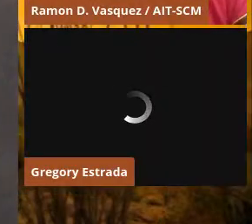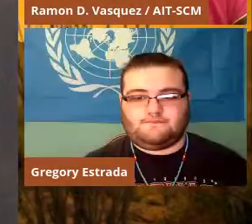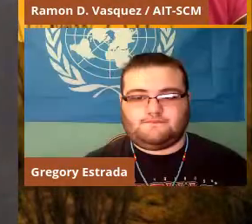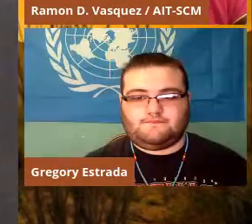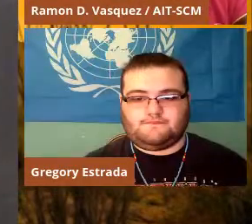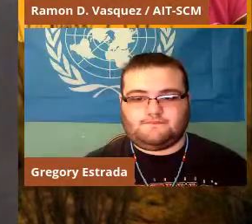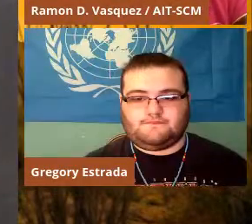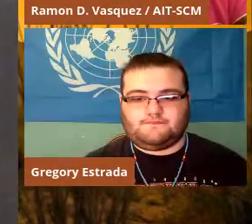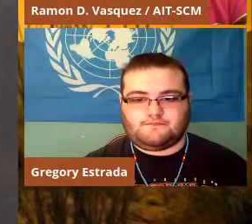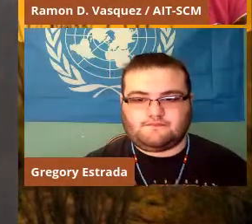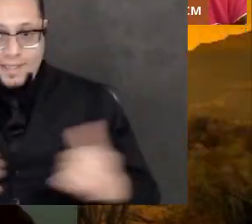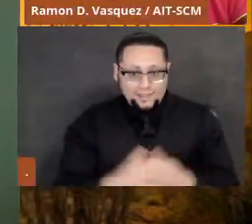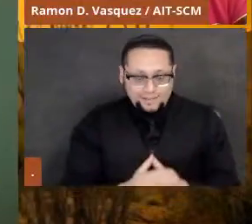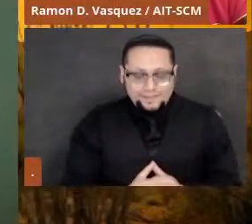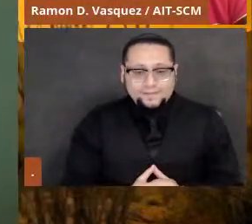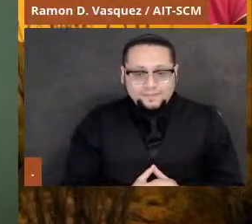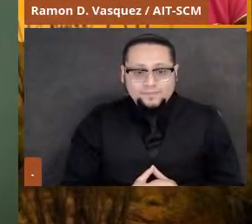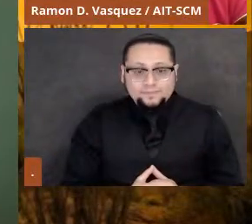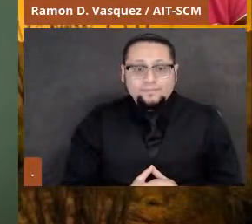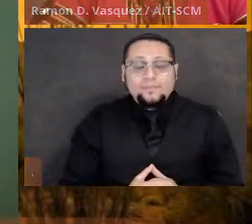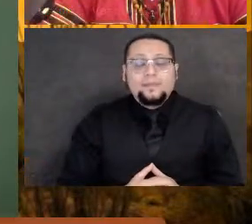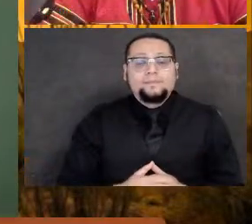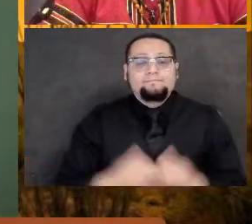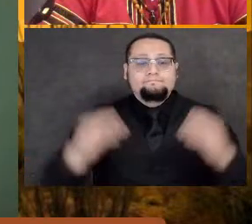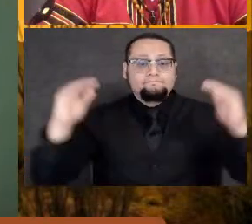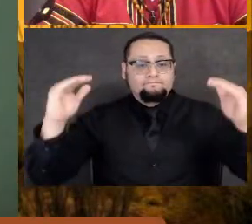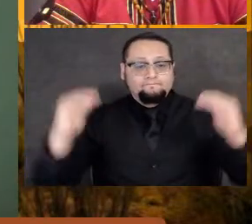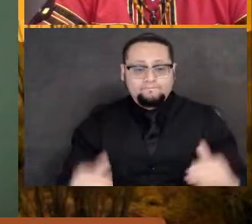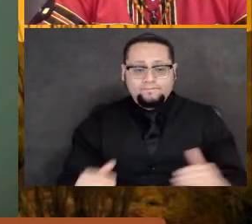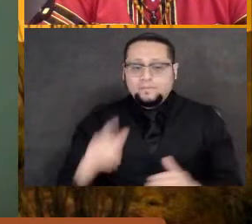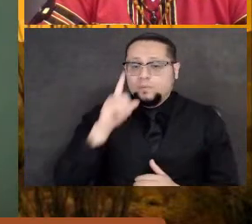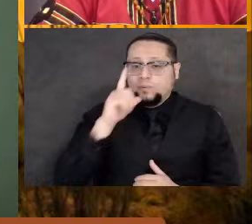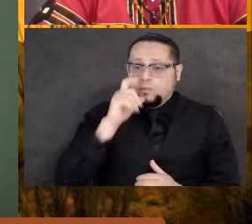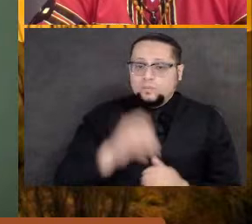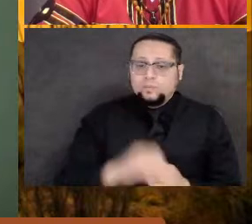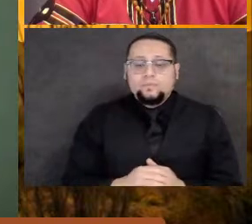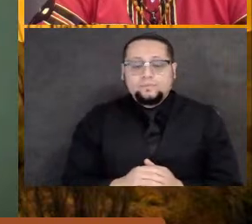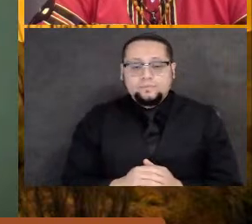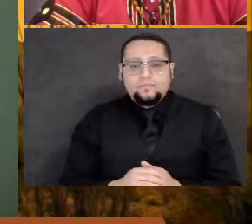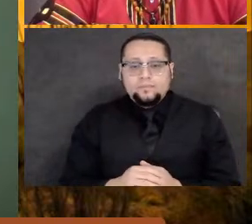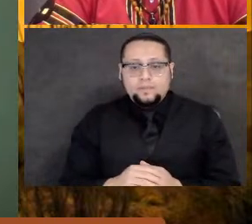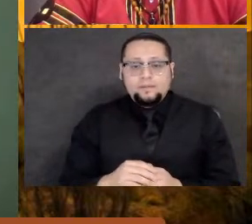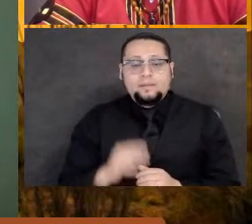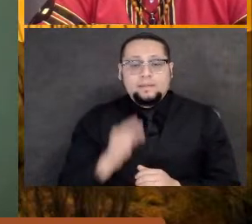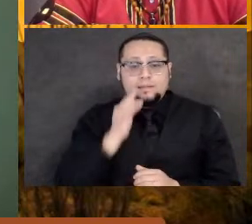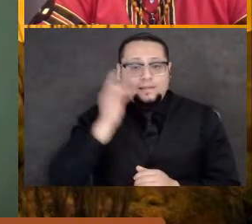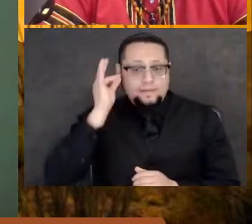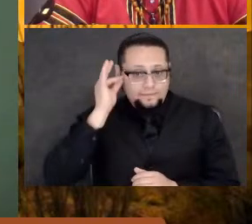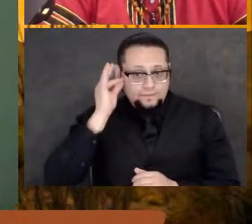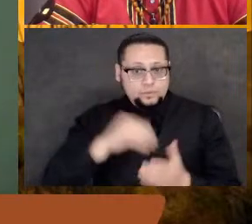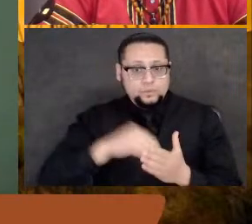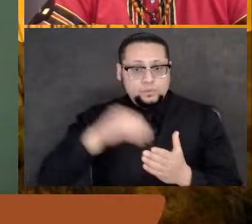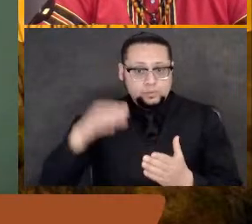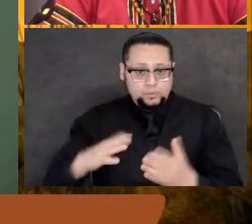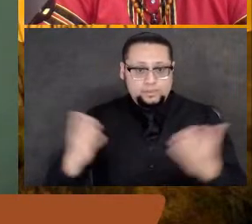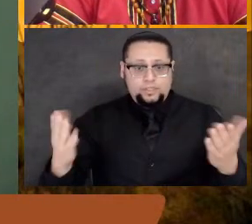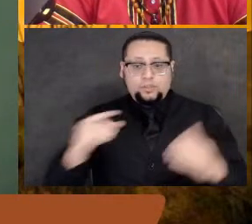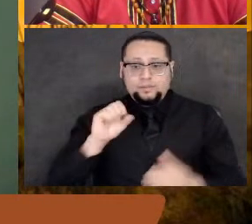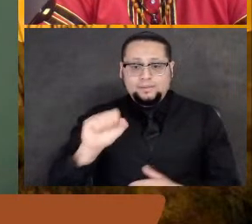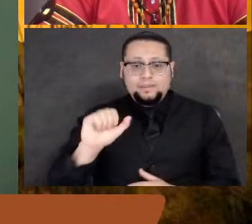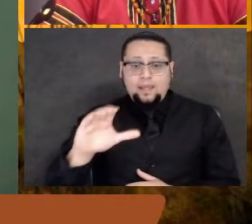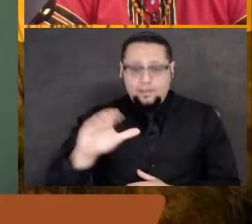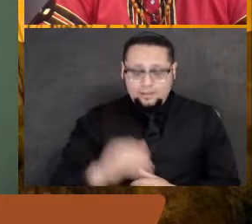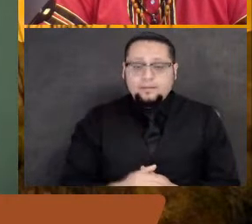honor. Our next panelist that we're going to have on is a Native student, a Native identified student here at SAC. This